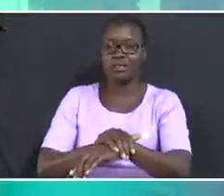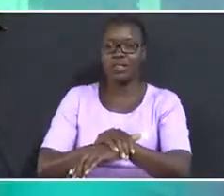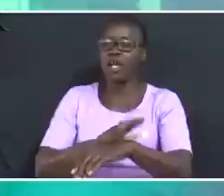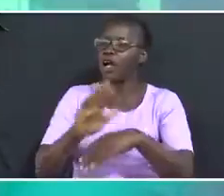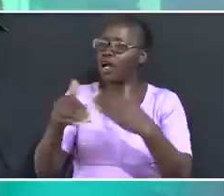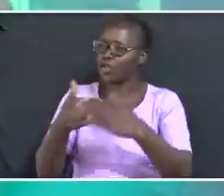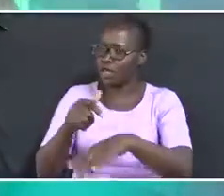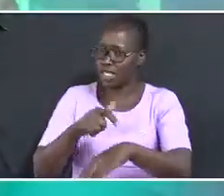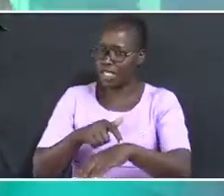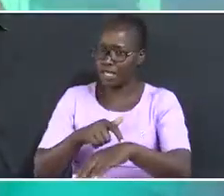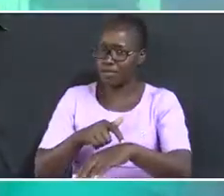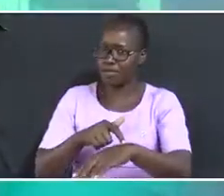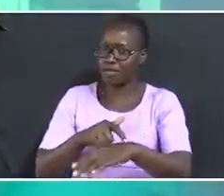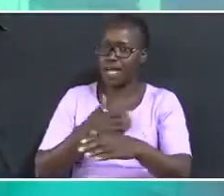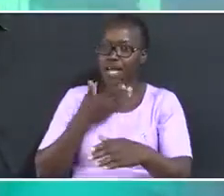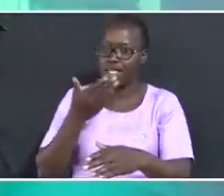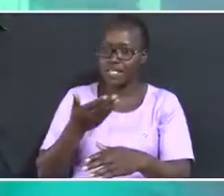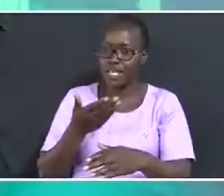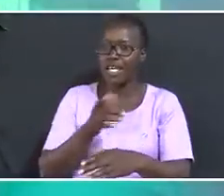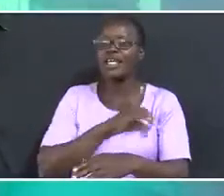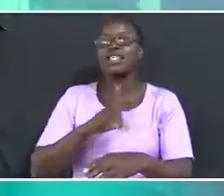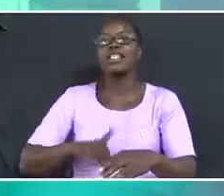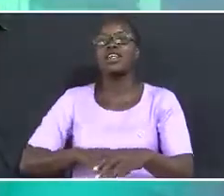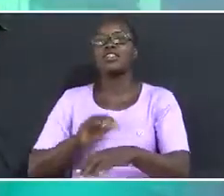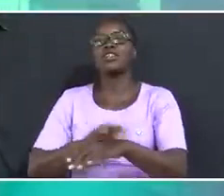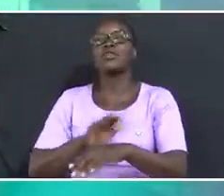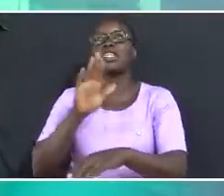And all the time,